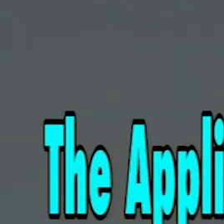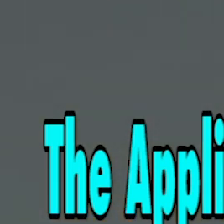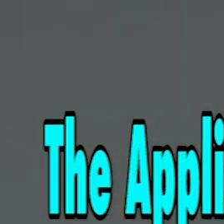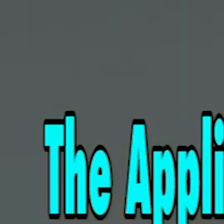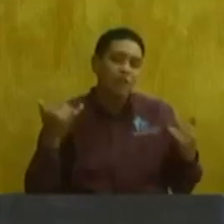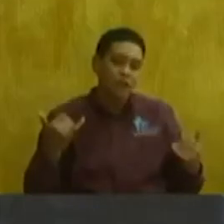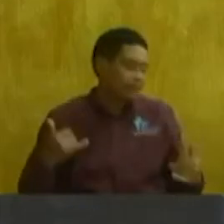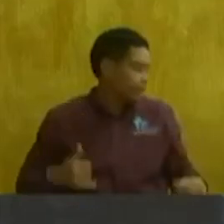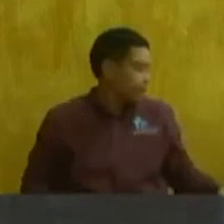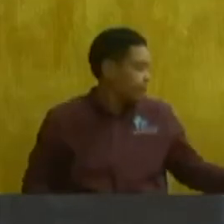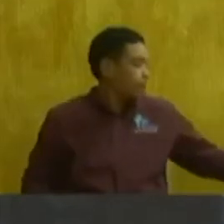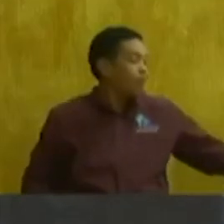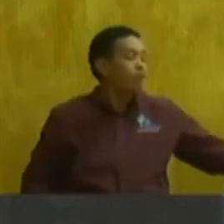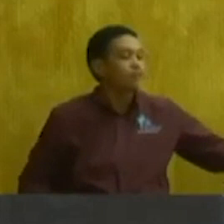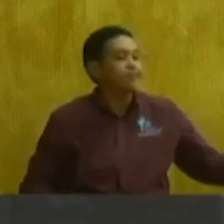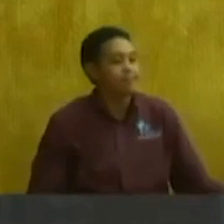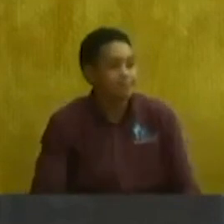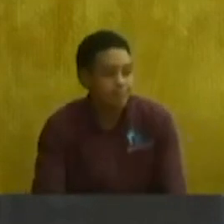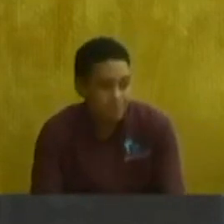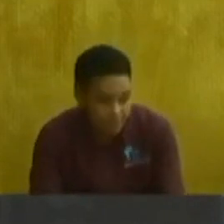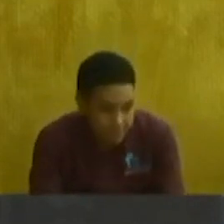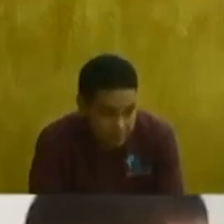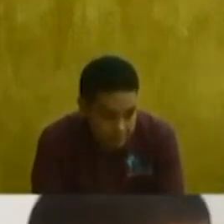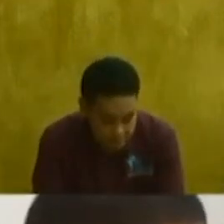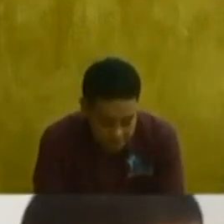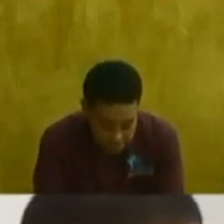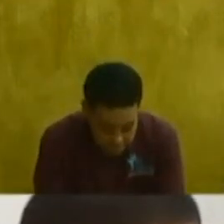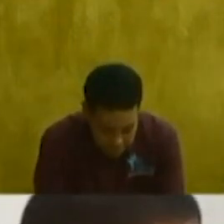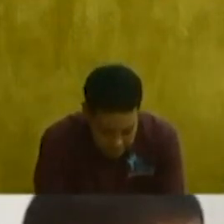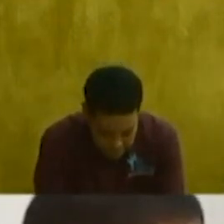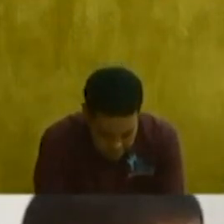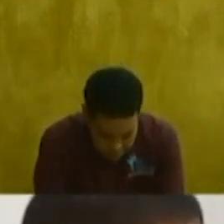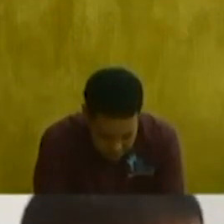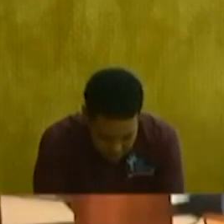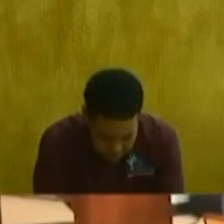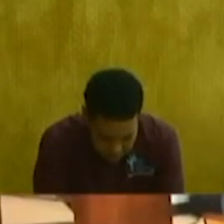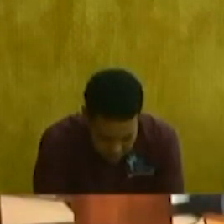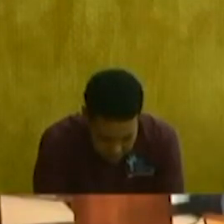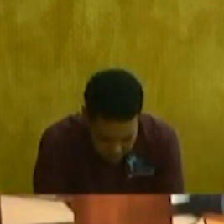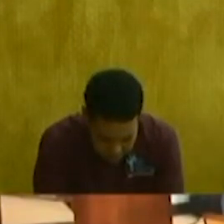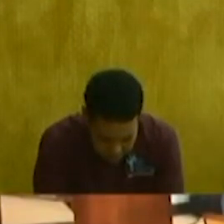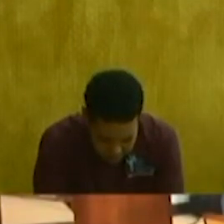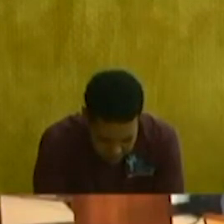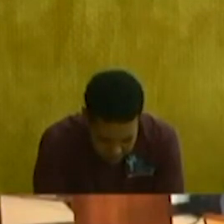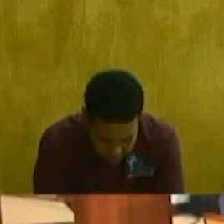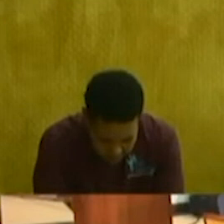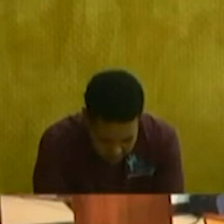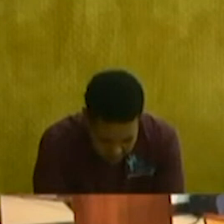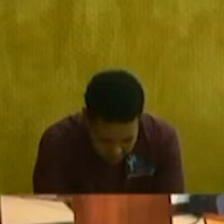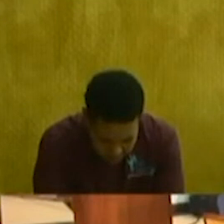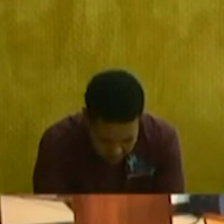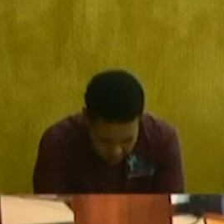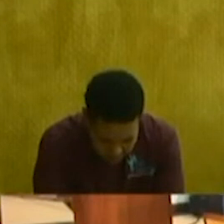1984. The Electricity Electrical Work Registration and Licensing Regulations 2020 also speaks